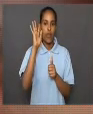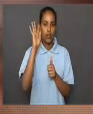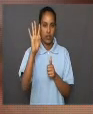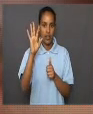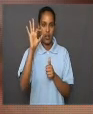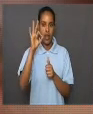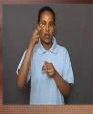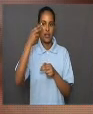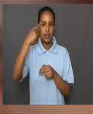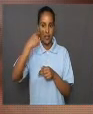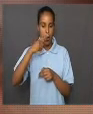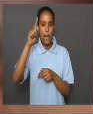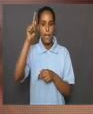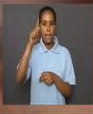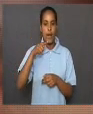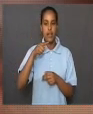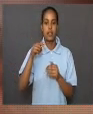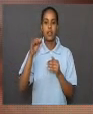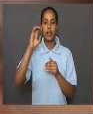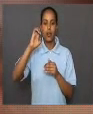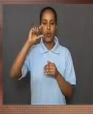49 grams per equivalent.